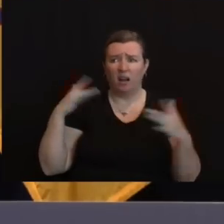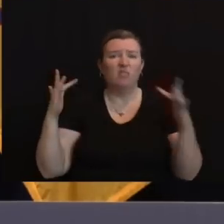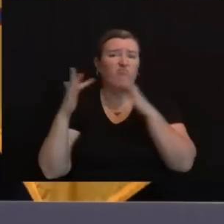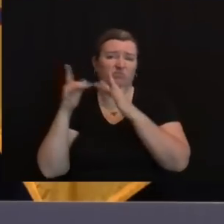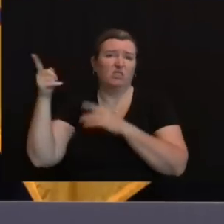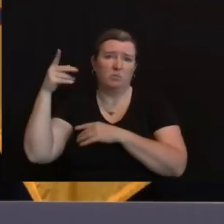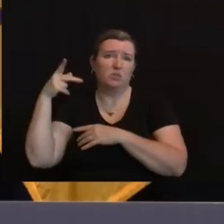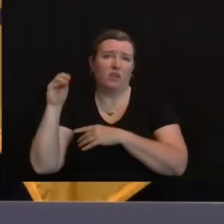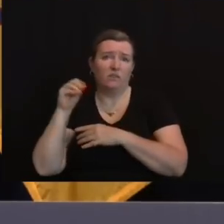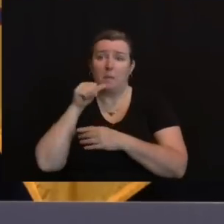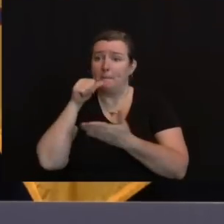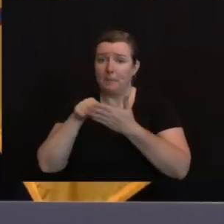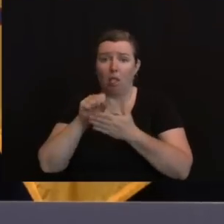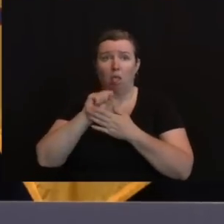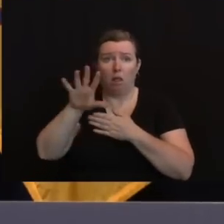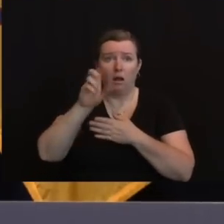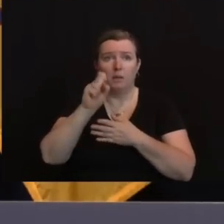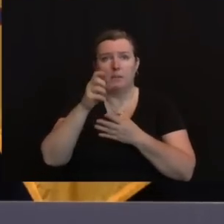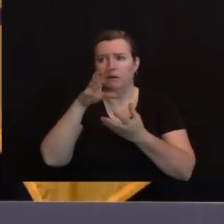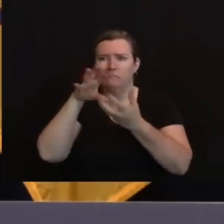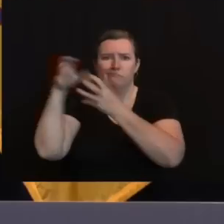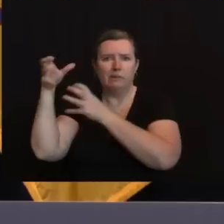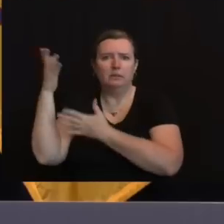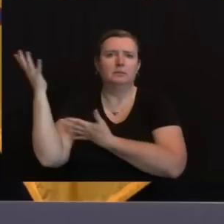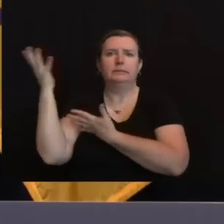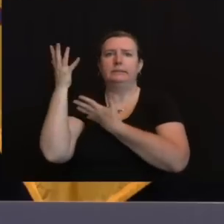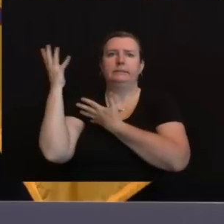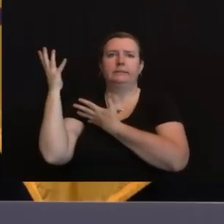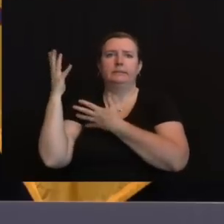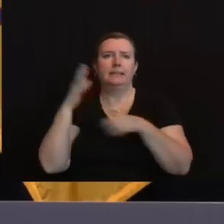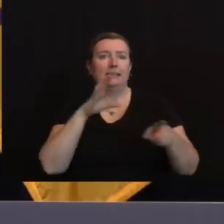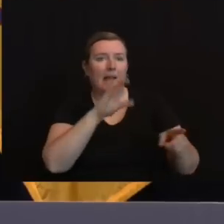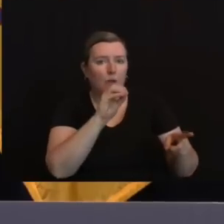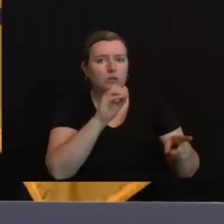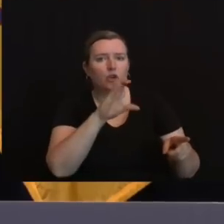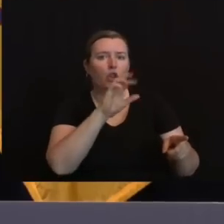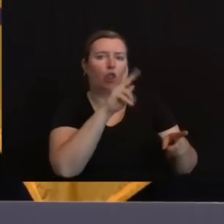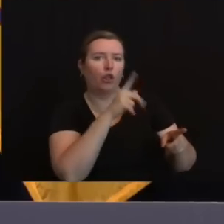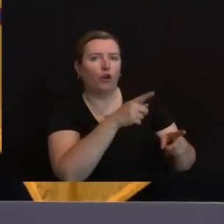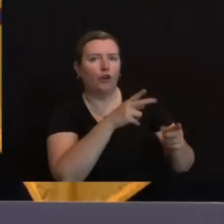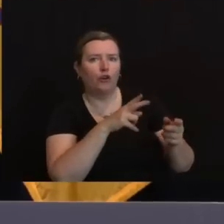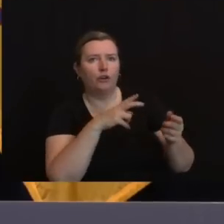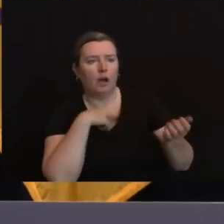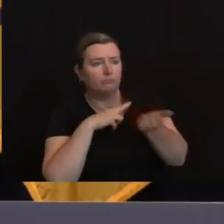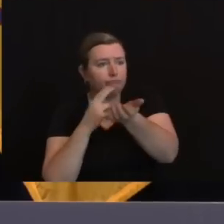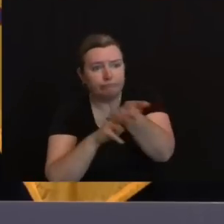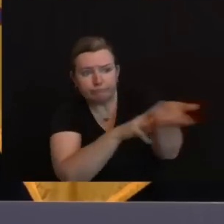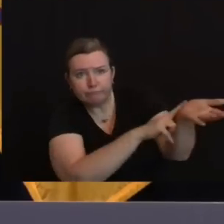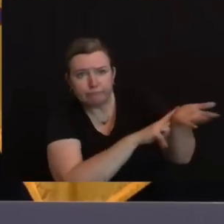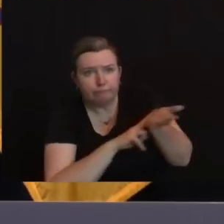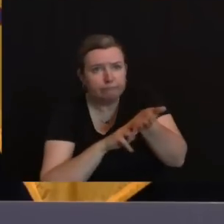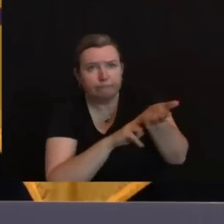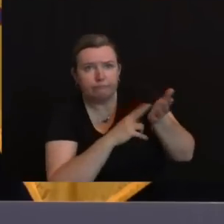county clerks or other counterparts. This is